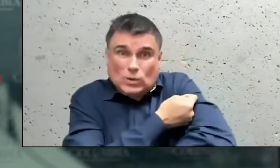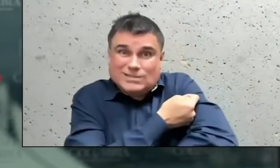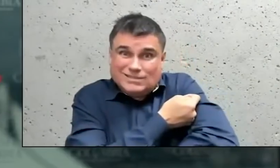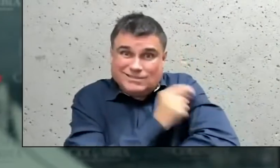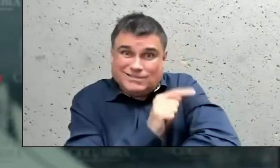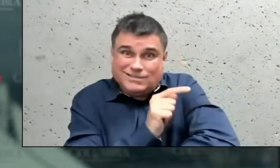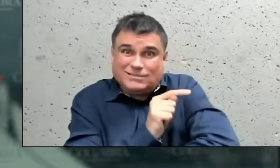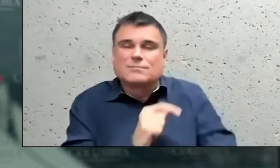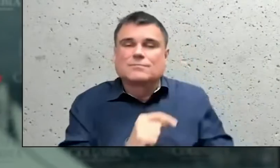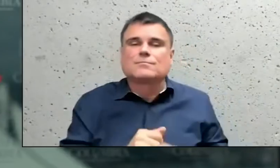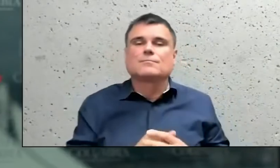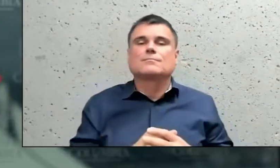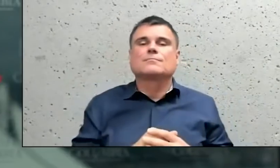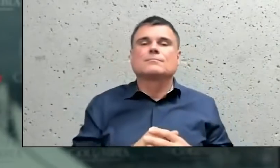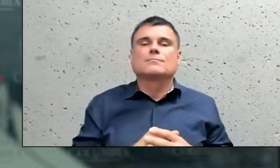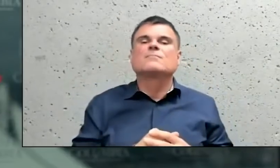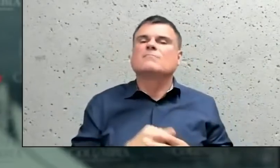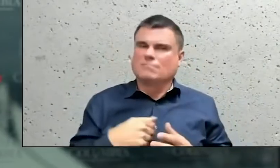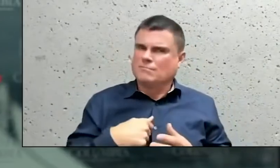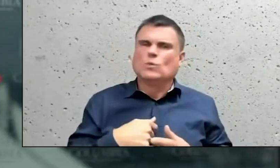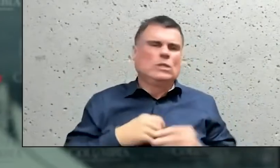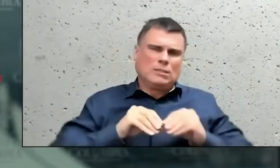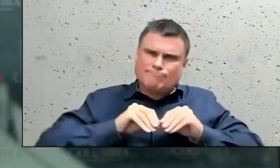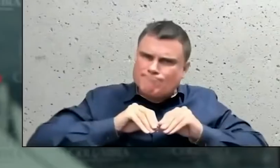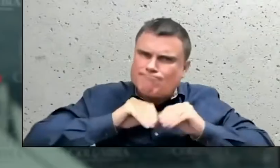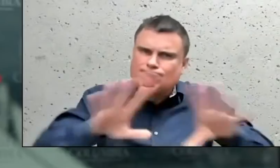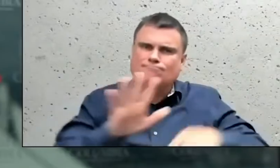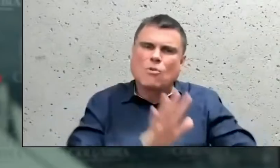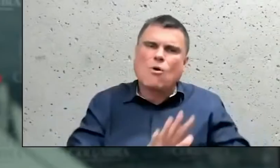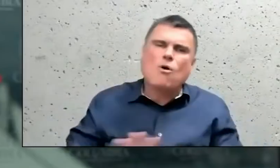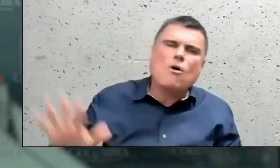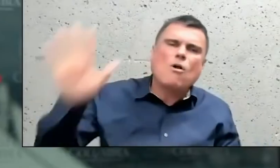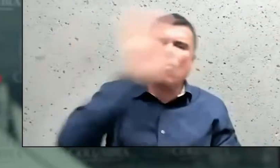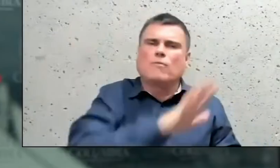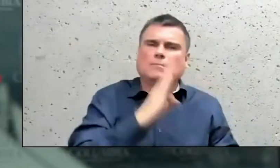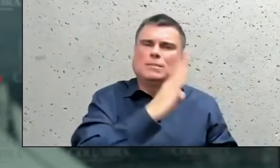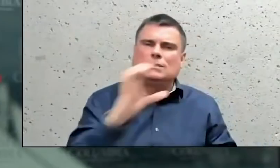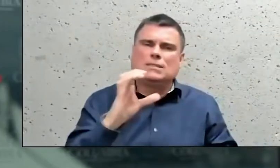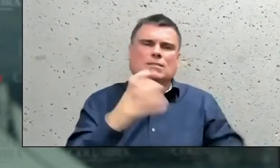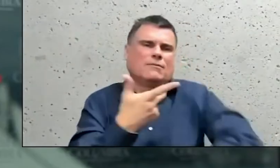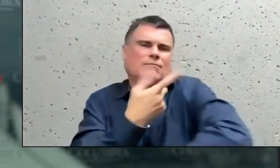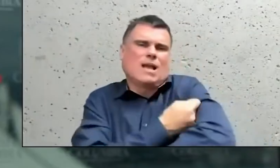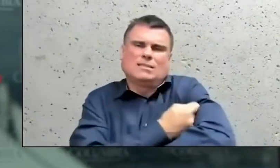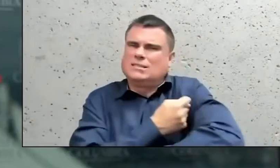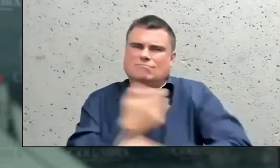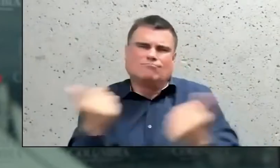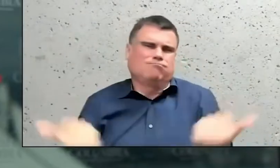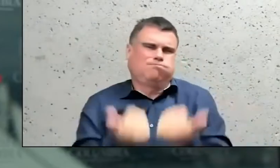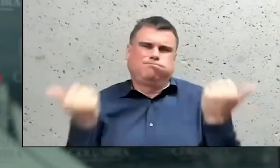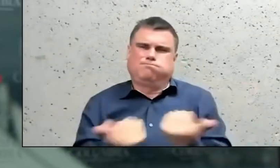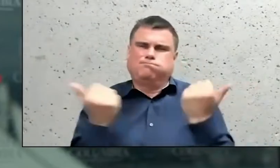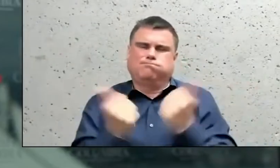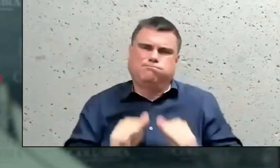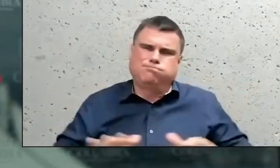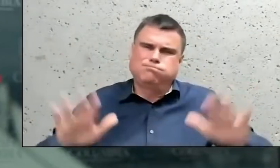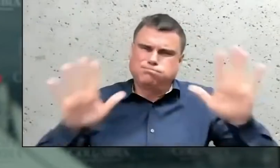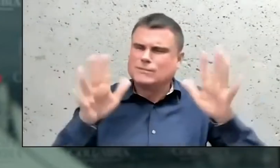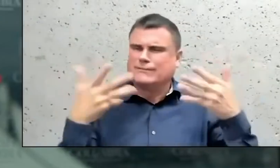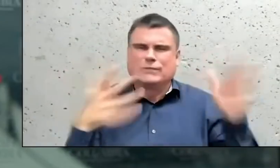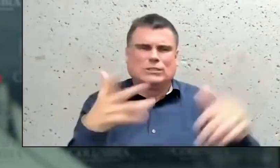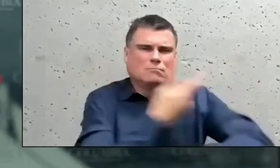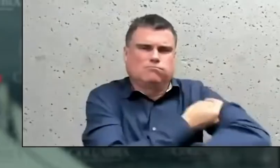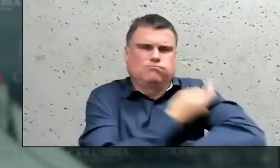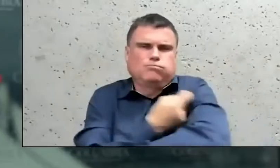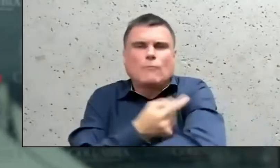485,049 doses of influenza vaccine have been administered to British Columbians. We're off to a good start. We also know that the number of doses is actually higher than